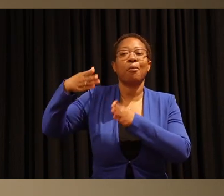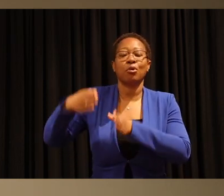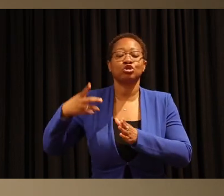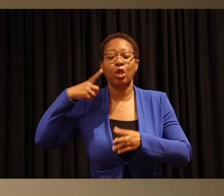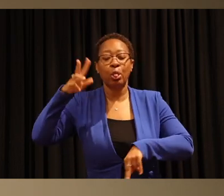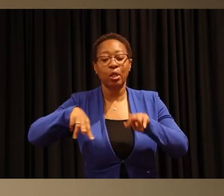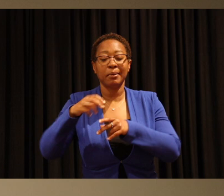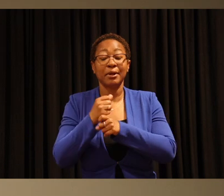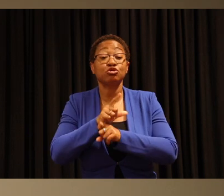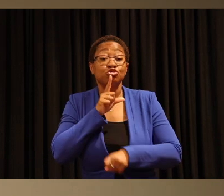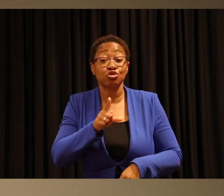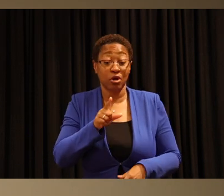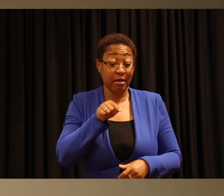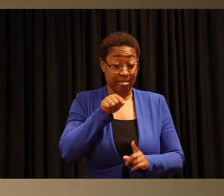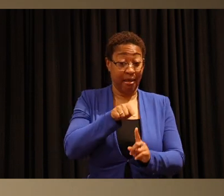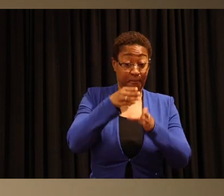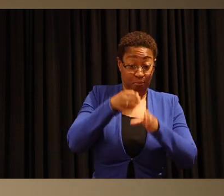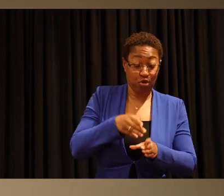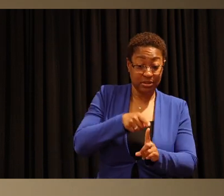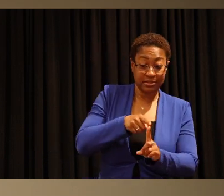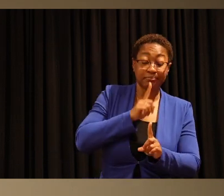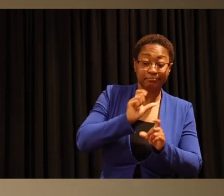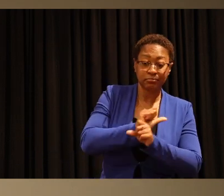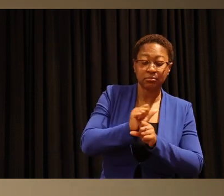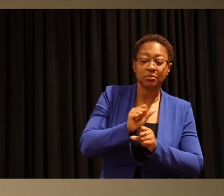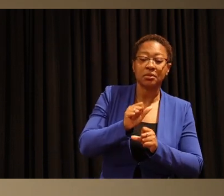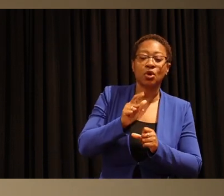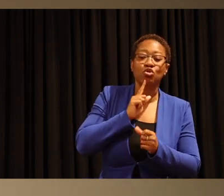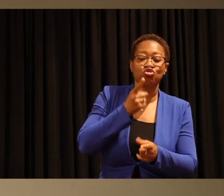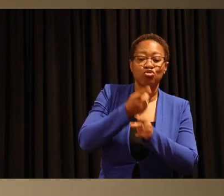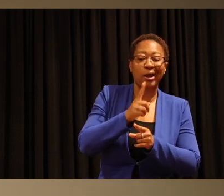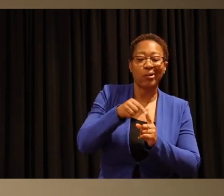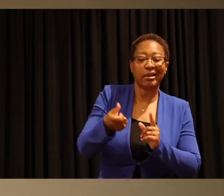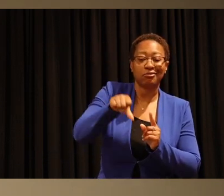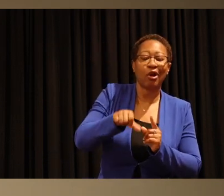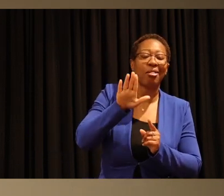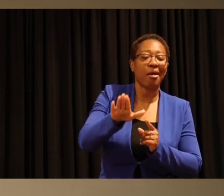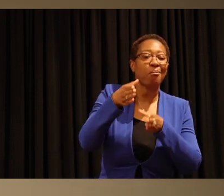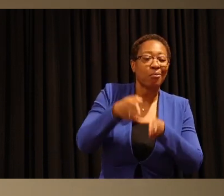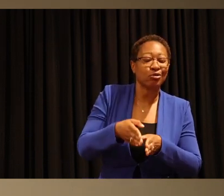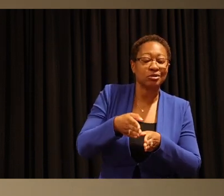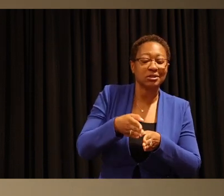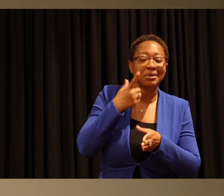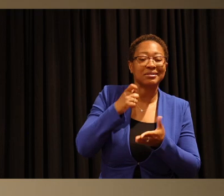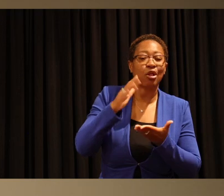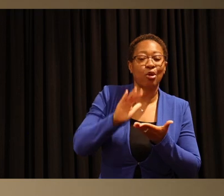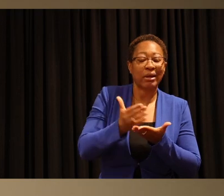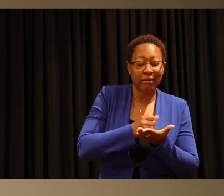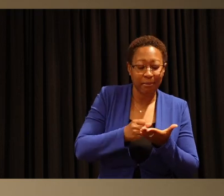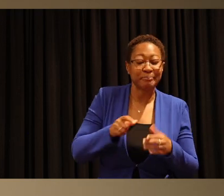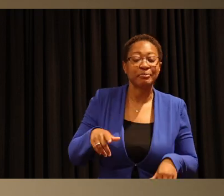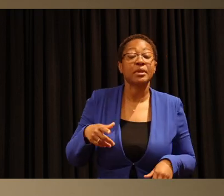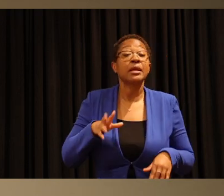that there are valid reasons to have it turned down. They didn't necessarily have that second look, but they do now. The other